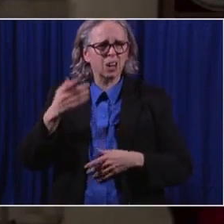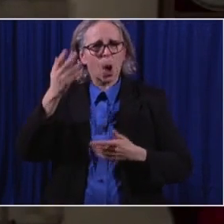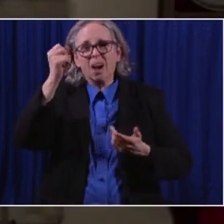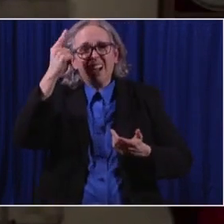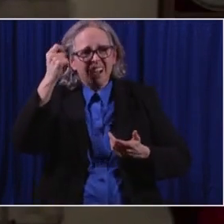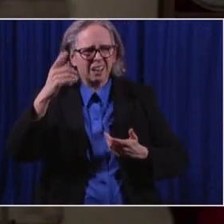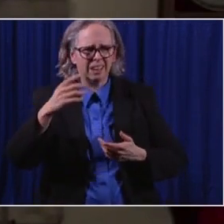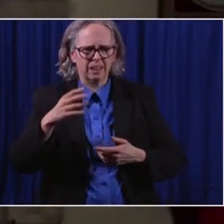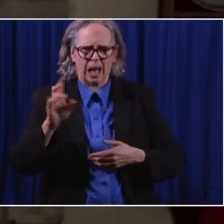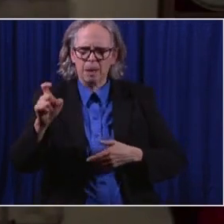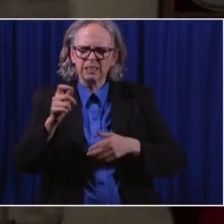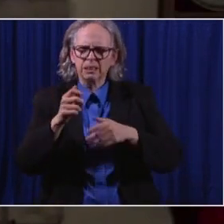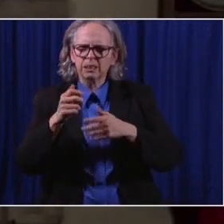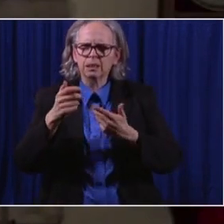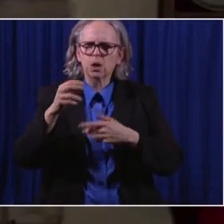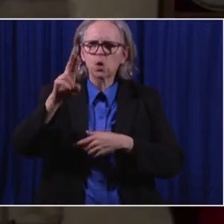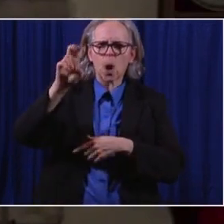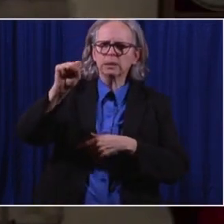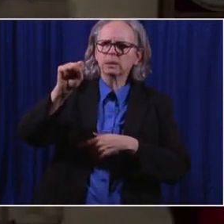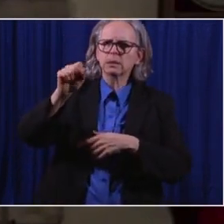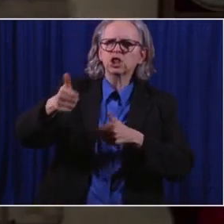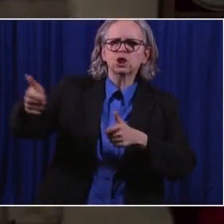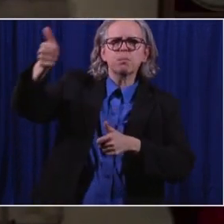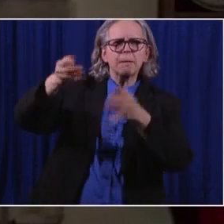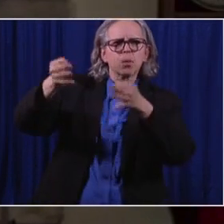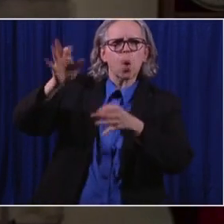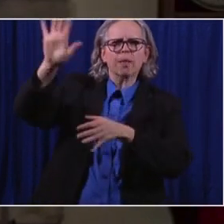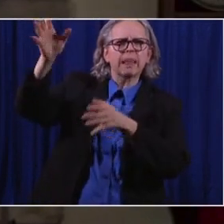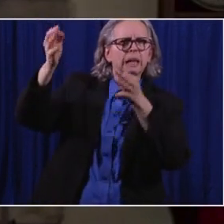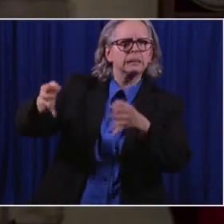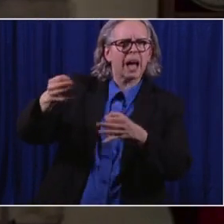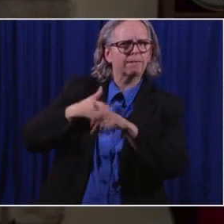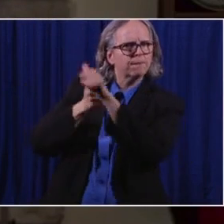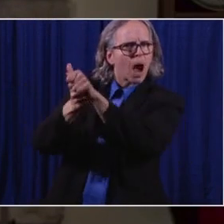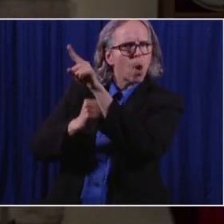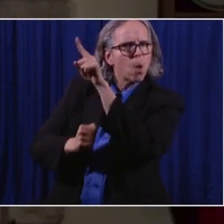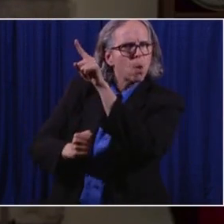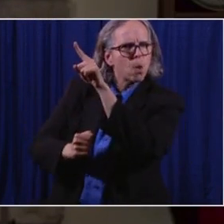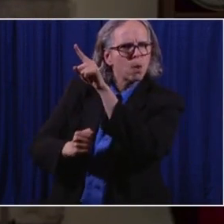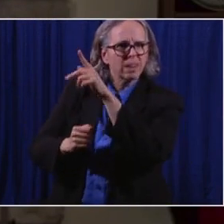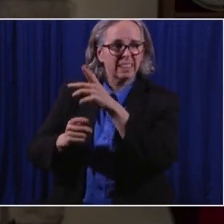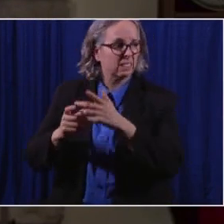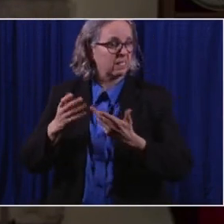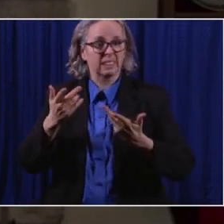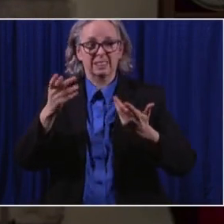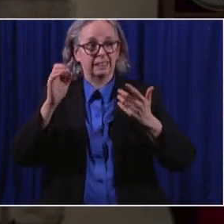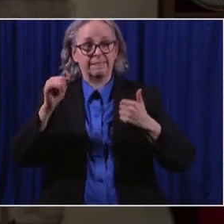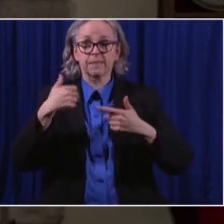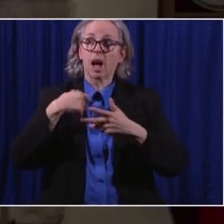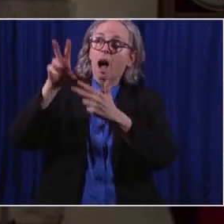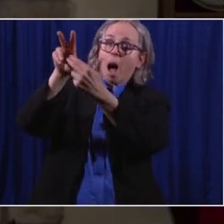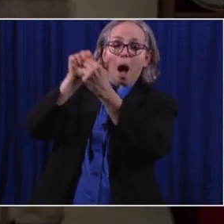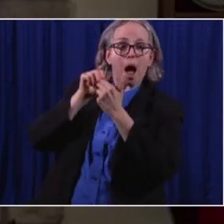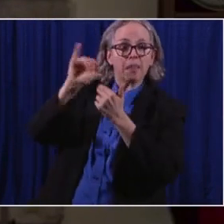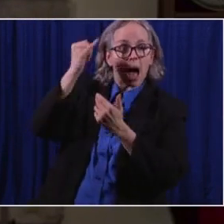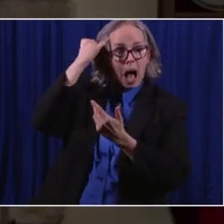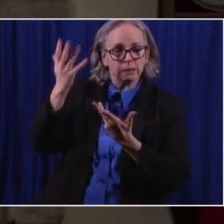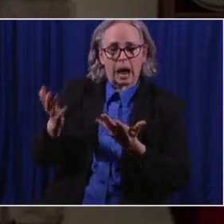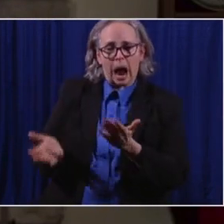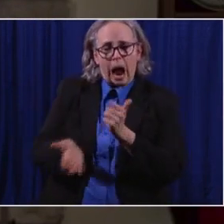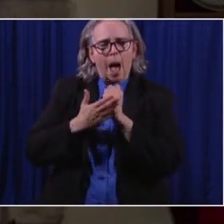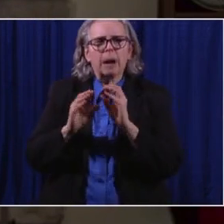decisions that we can shed more light on any part of that, as far as donors, for example, I think